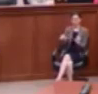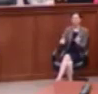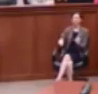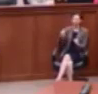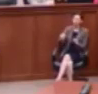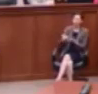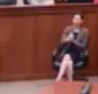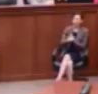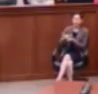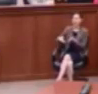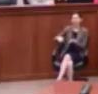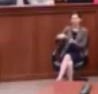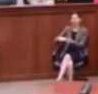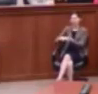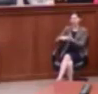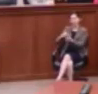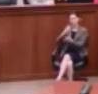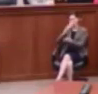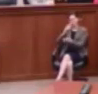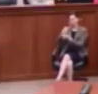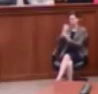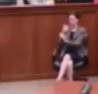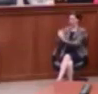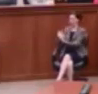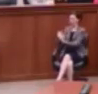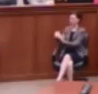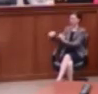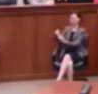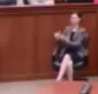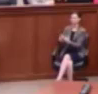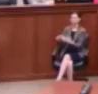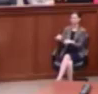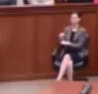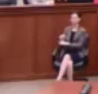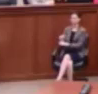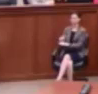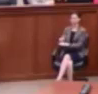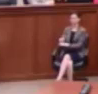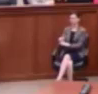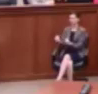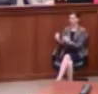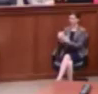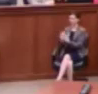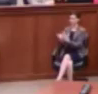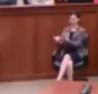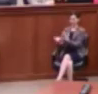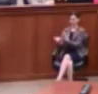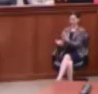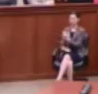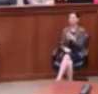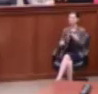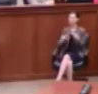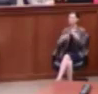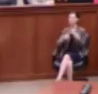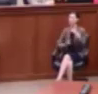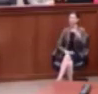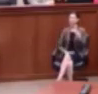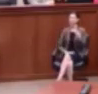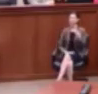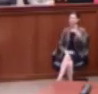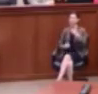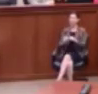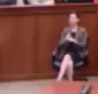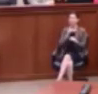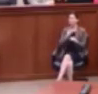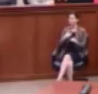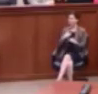high demand, rigorous, relevant, and employable, the current list. And then the second thing is to make sure that we